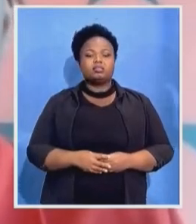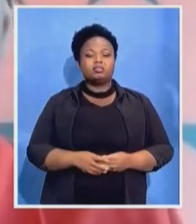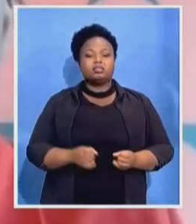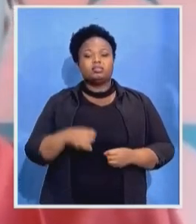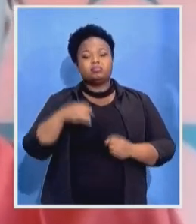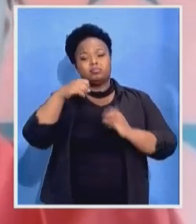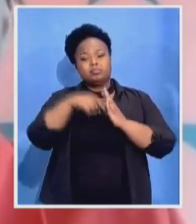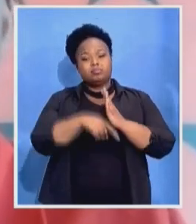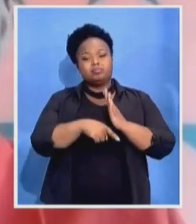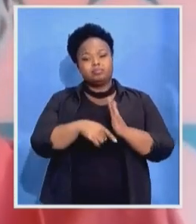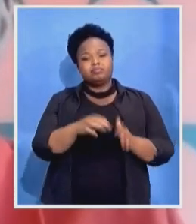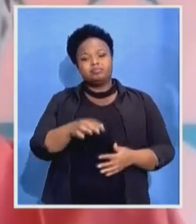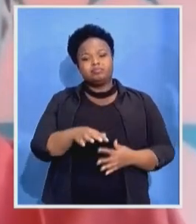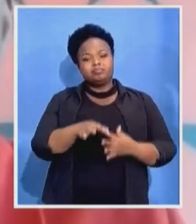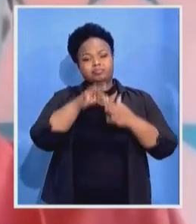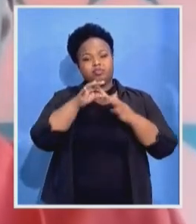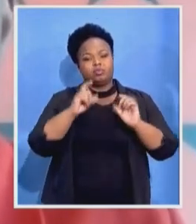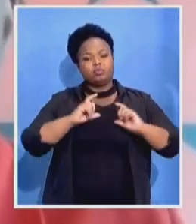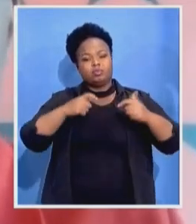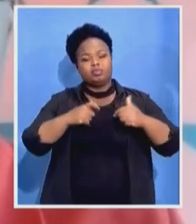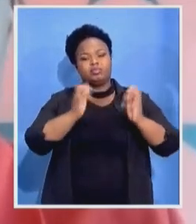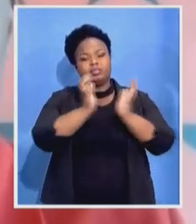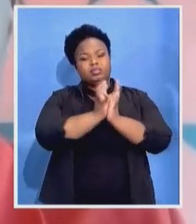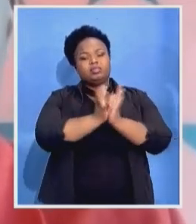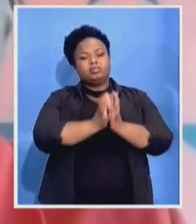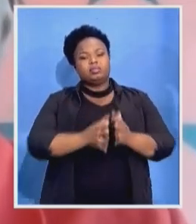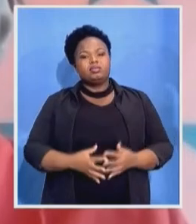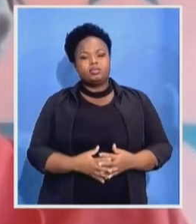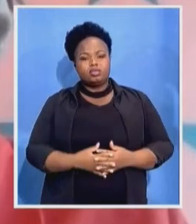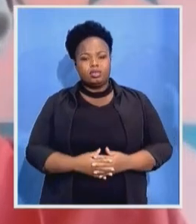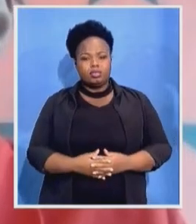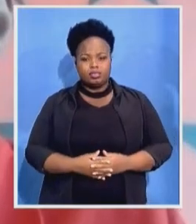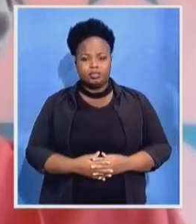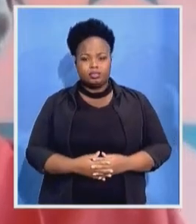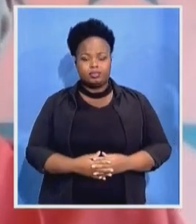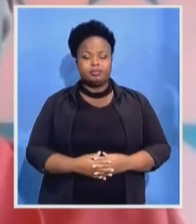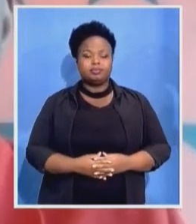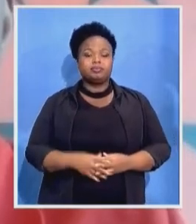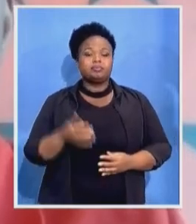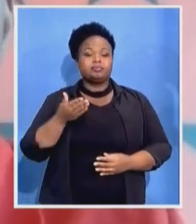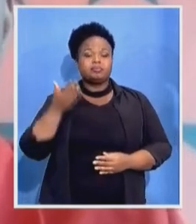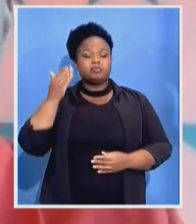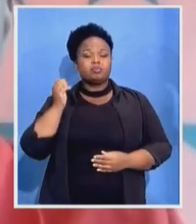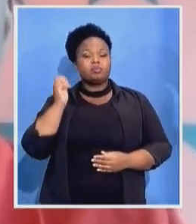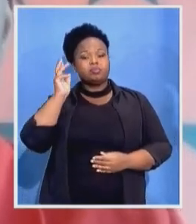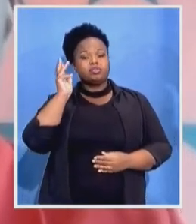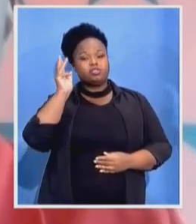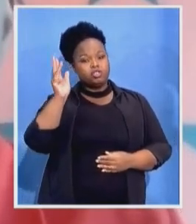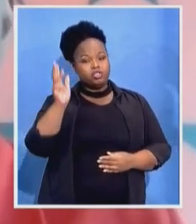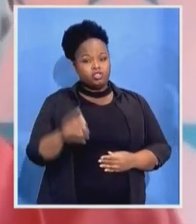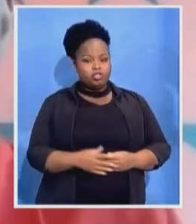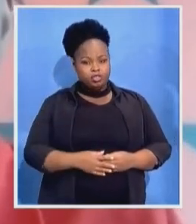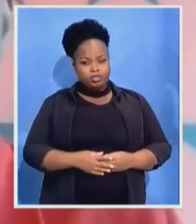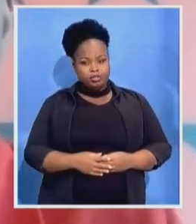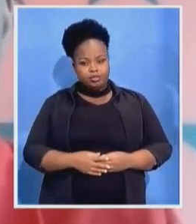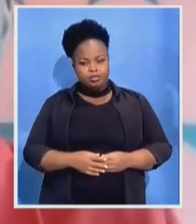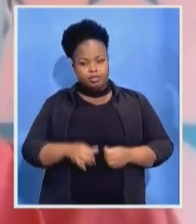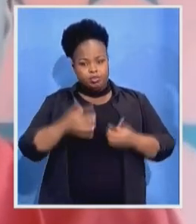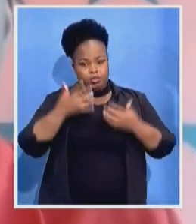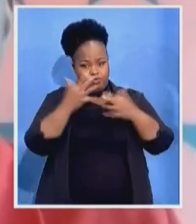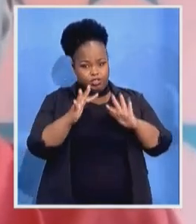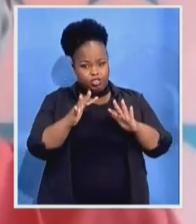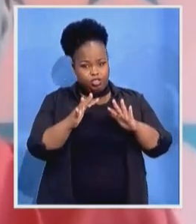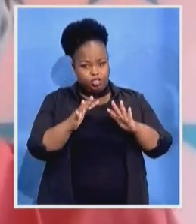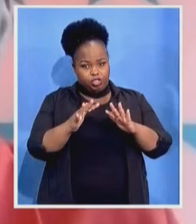meeting. Following the presentation, we will take questions from the media